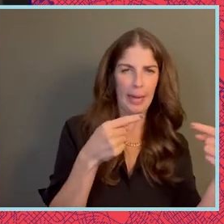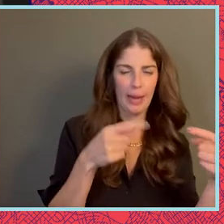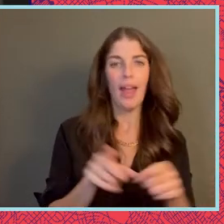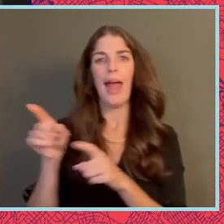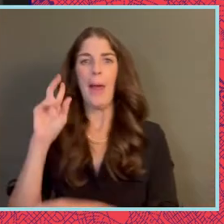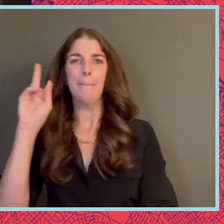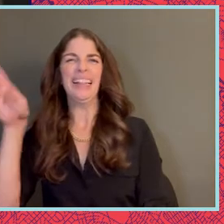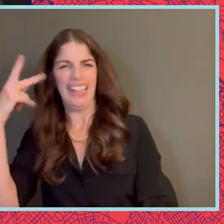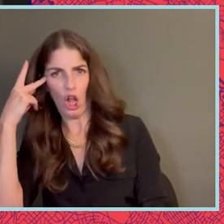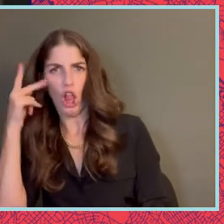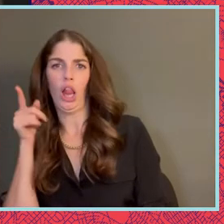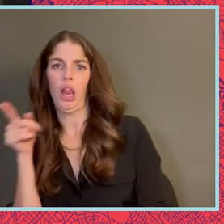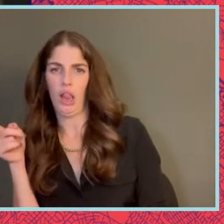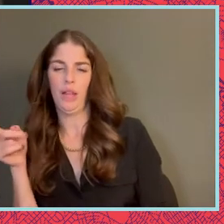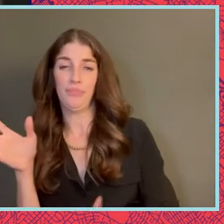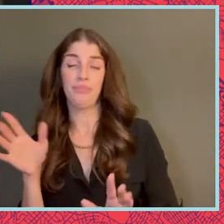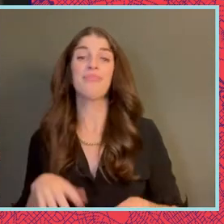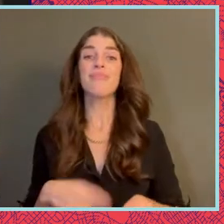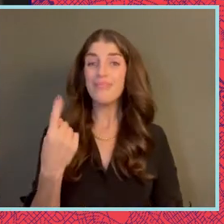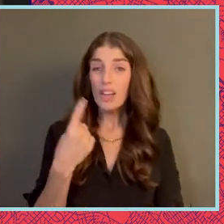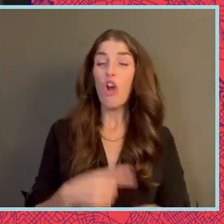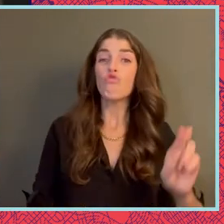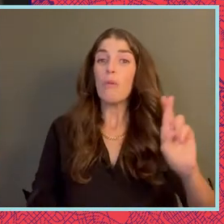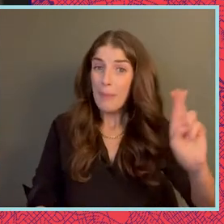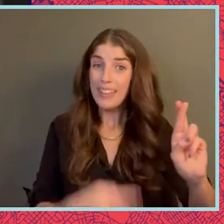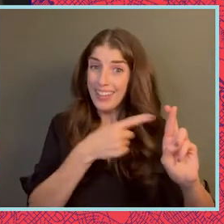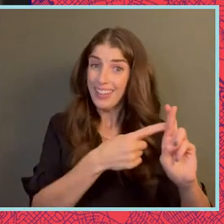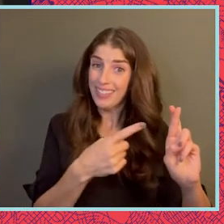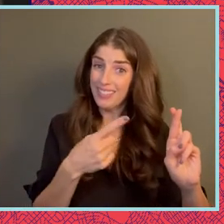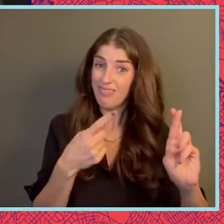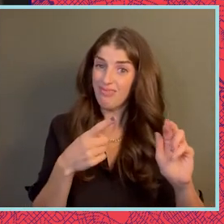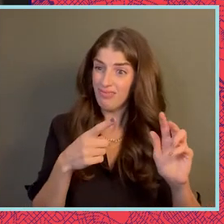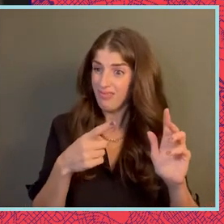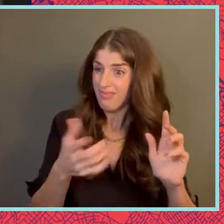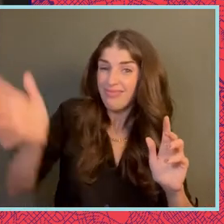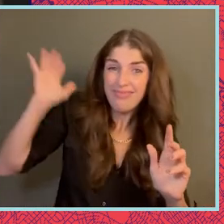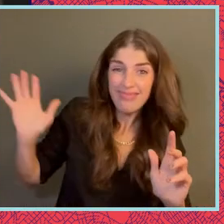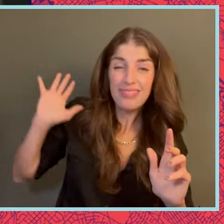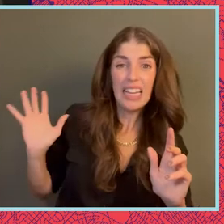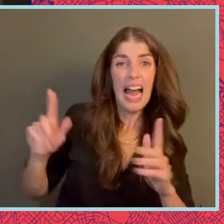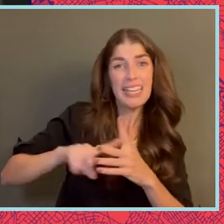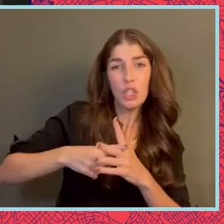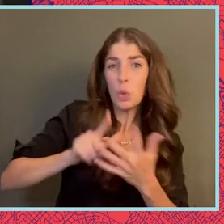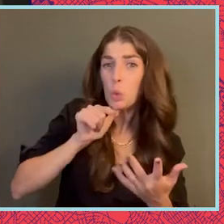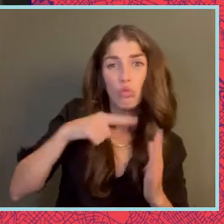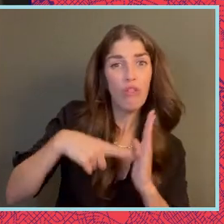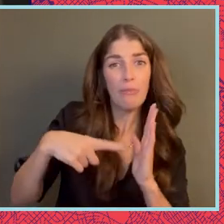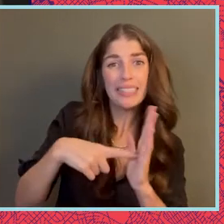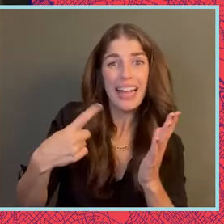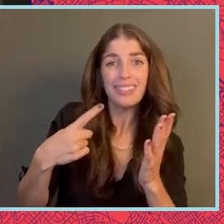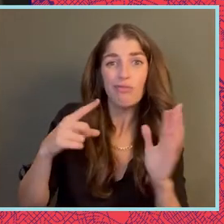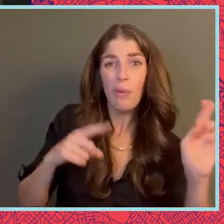that, you know, the Republican Party of initially sort of was this party that